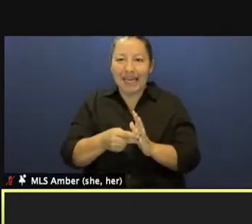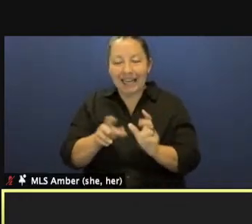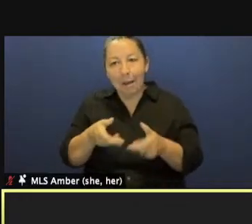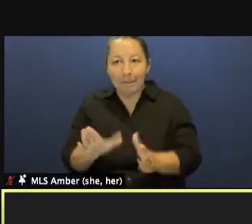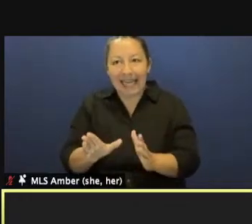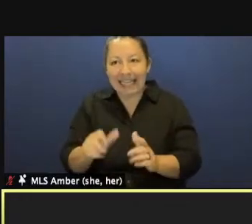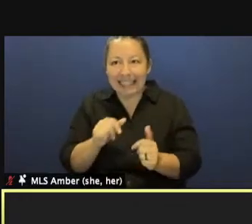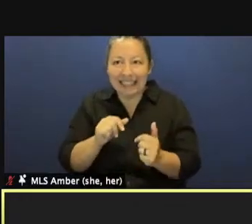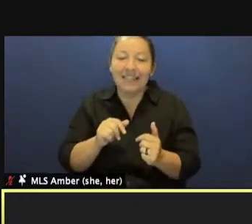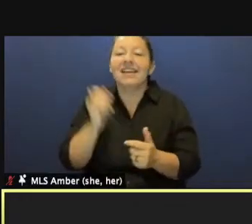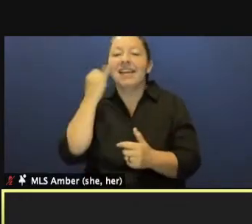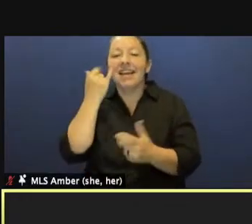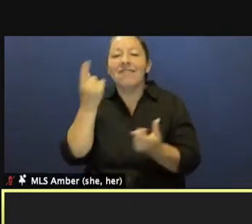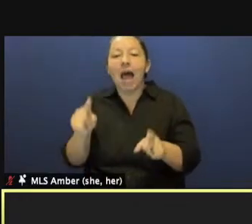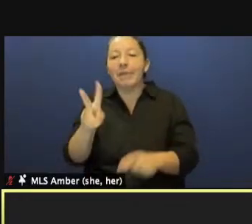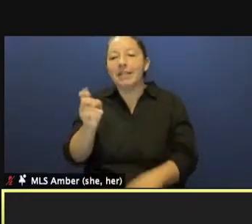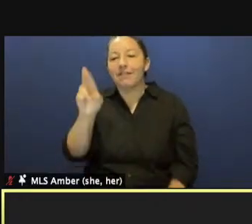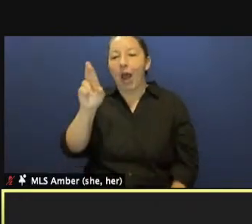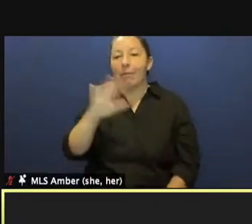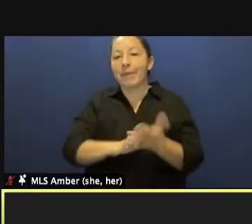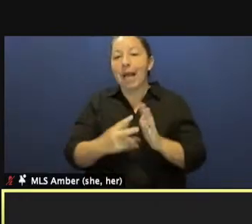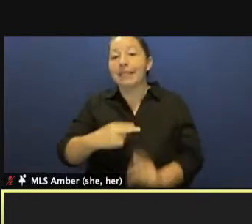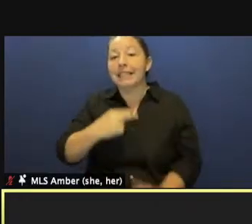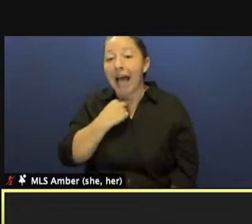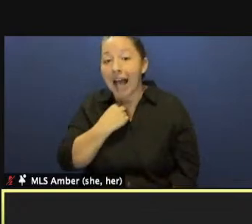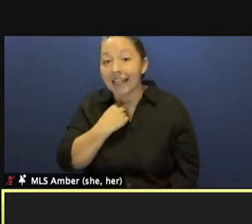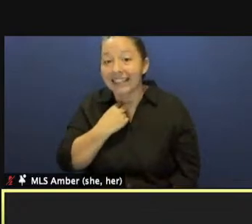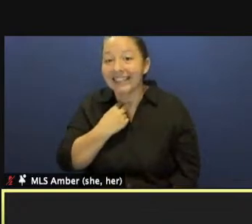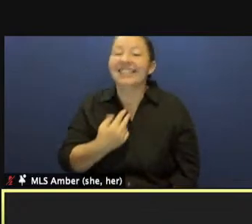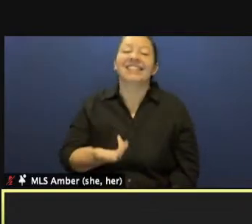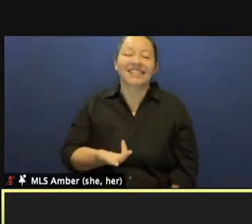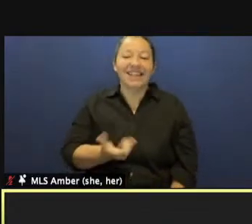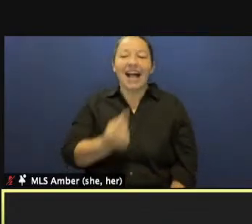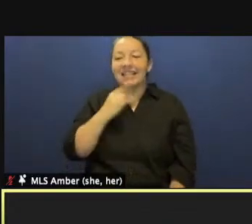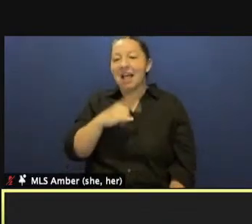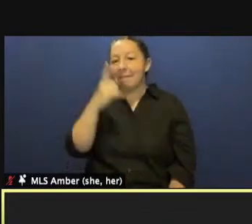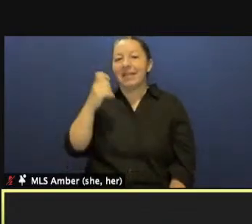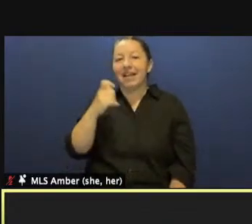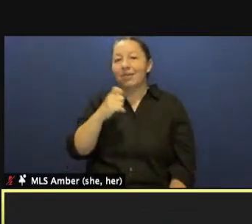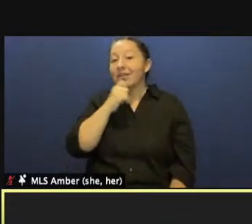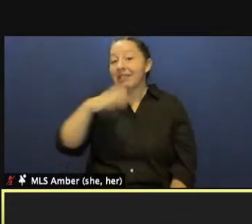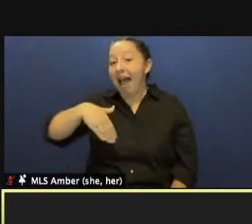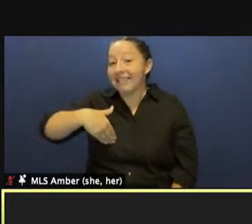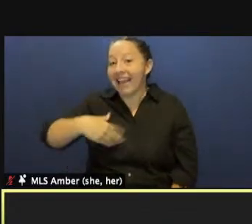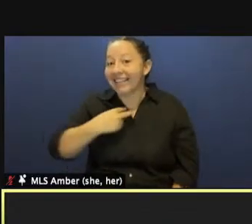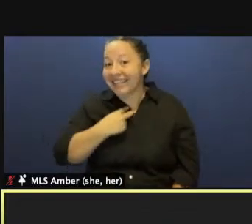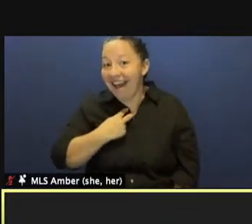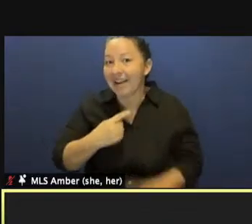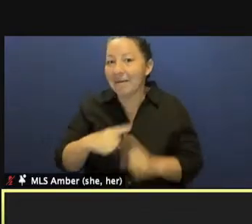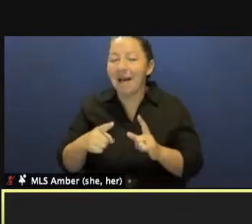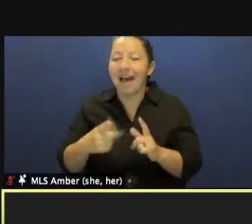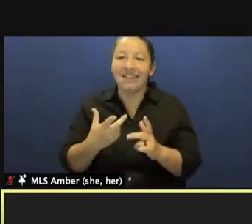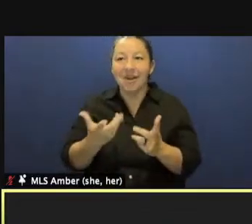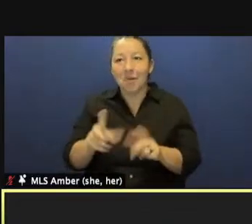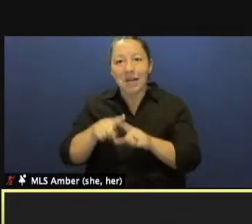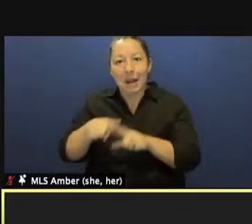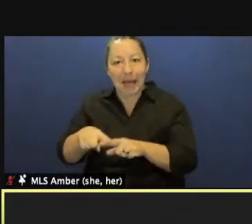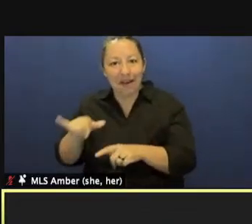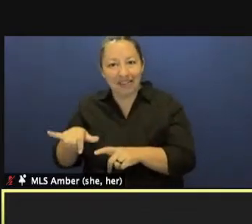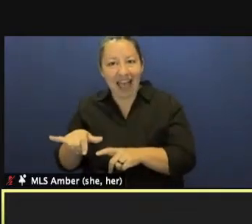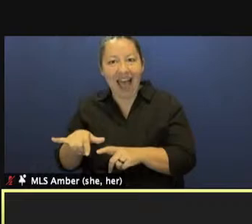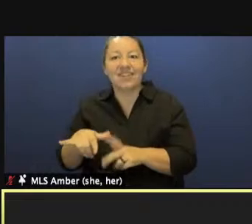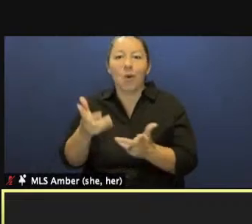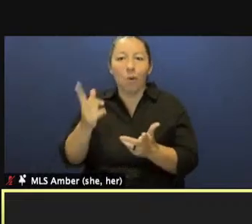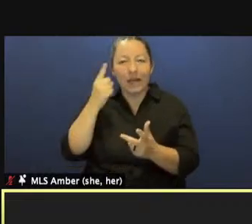acknowledging we haven't gotten stuck yet, but we're not reliant on that. So we're looking at different unconventional, but within the capabilities